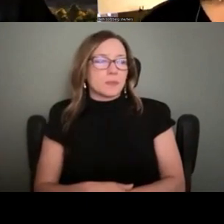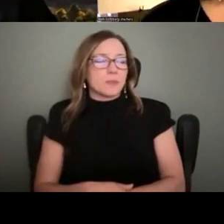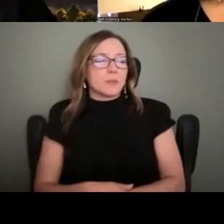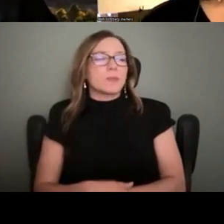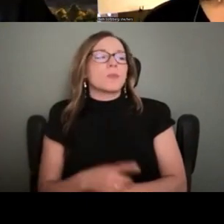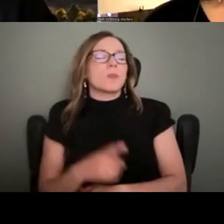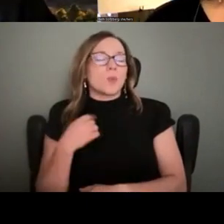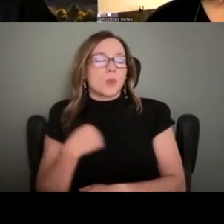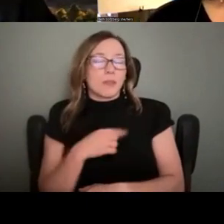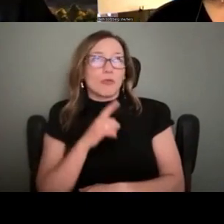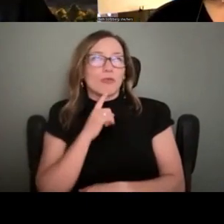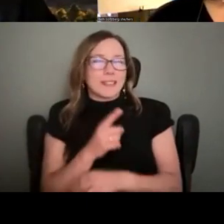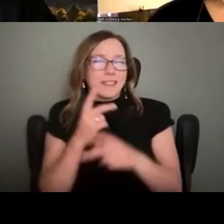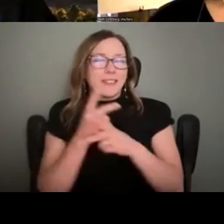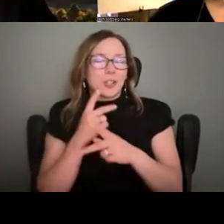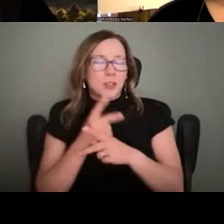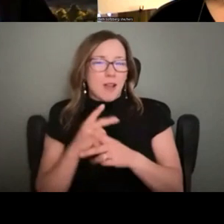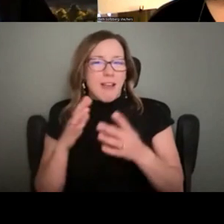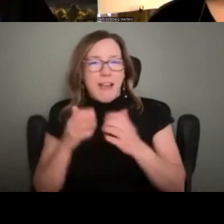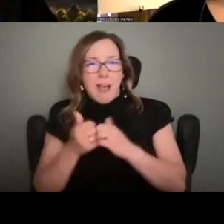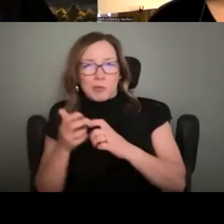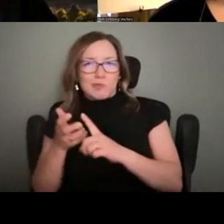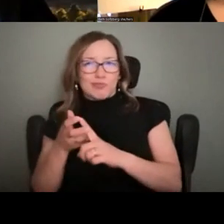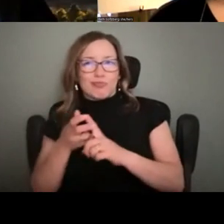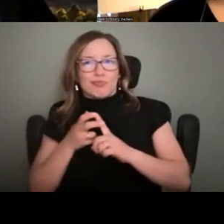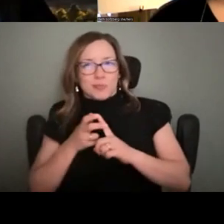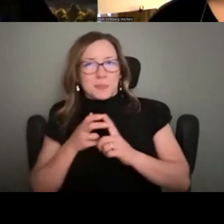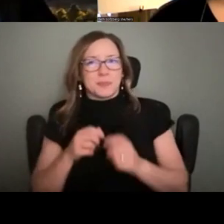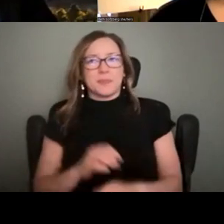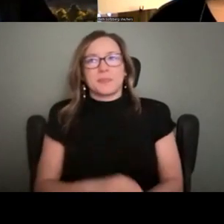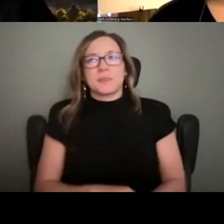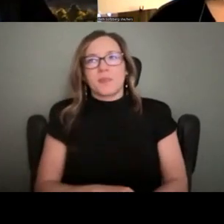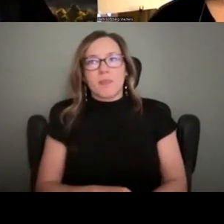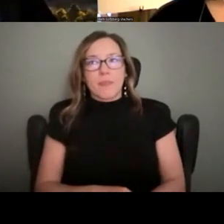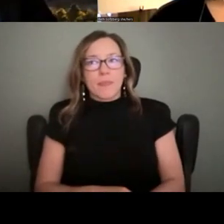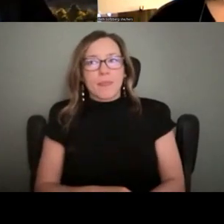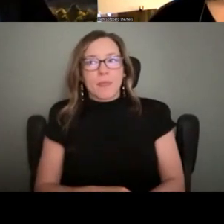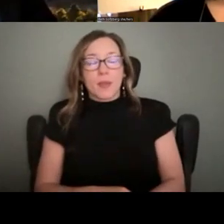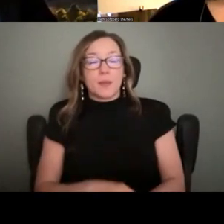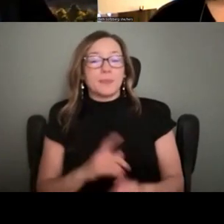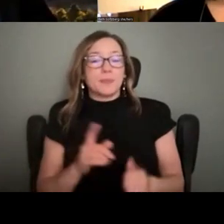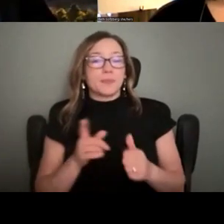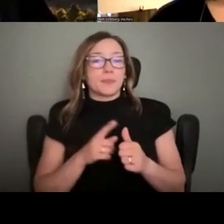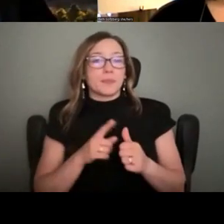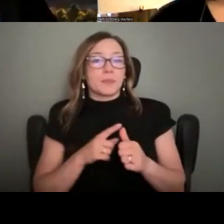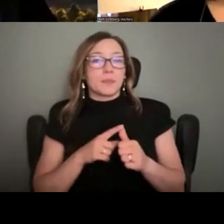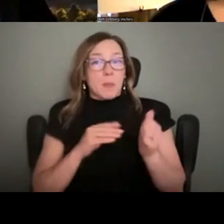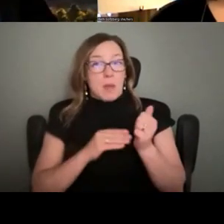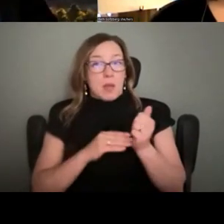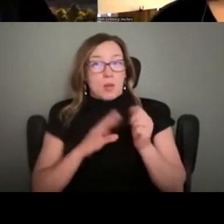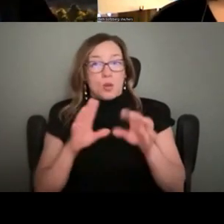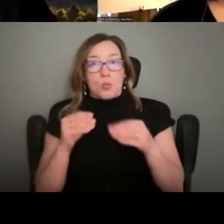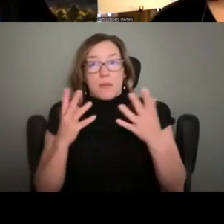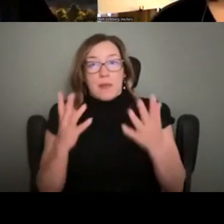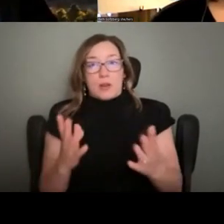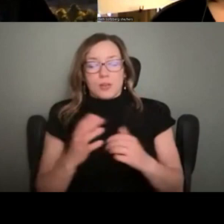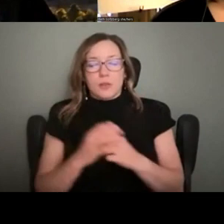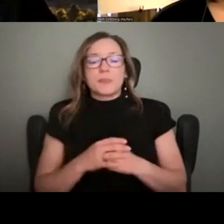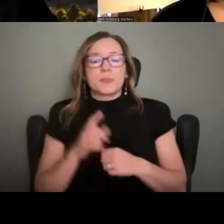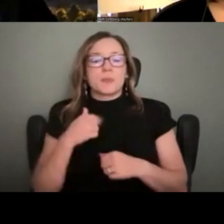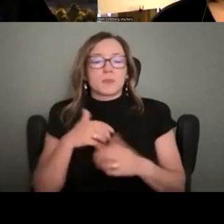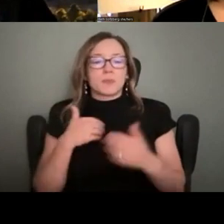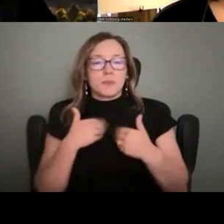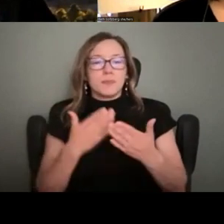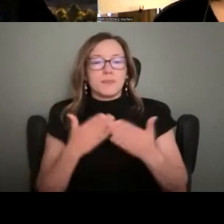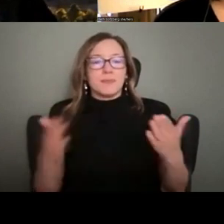figured it out of how to bring people in. So first, we medical providers. So we have material that